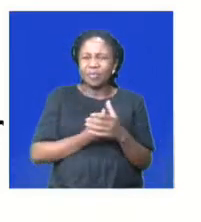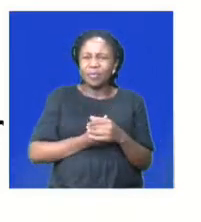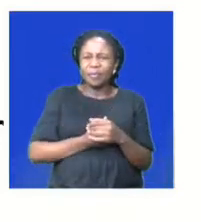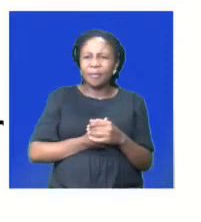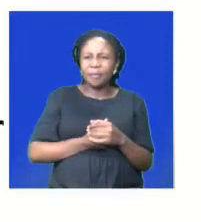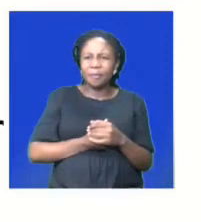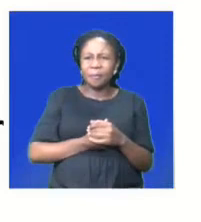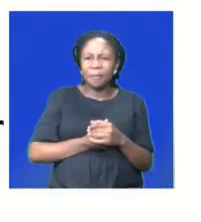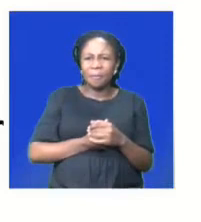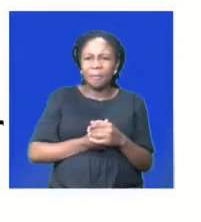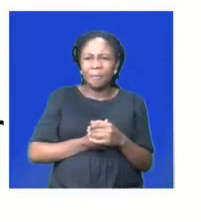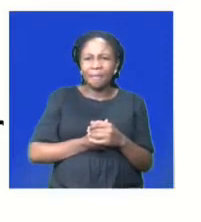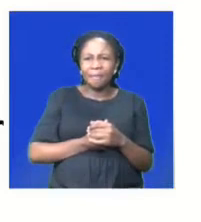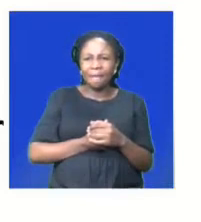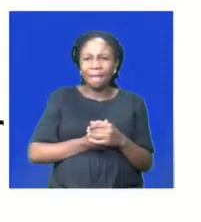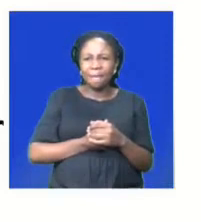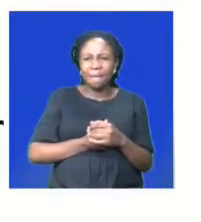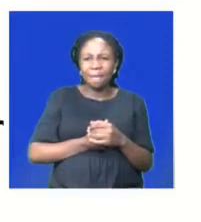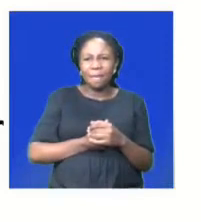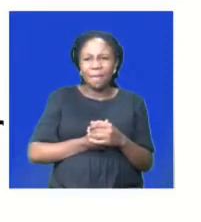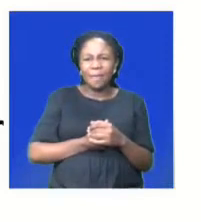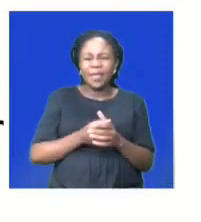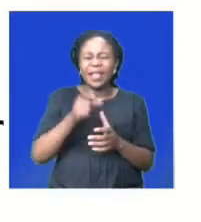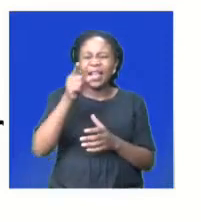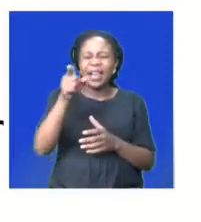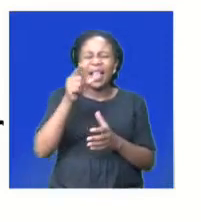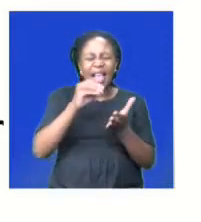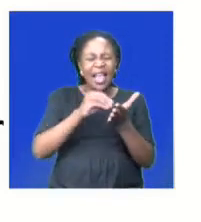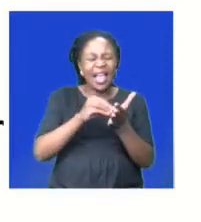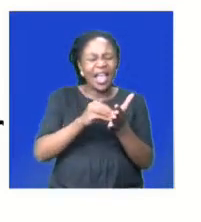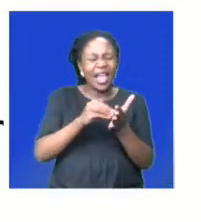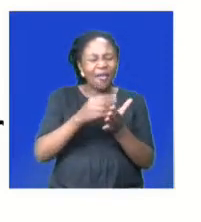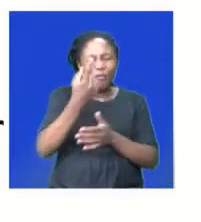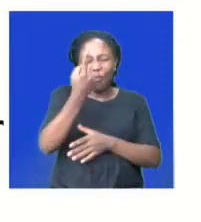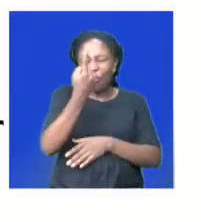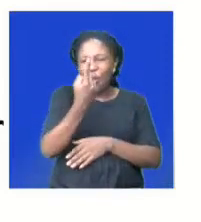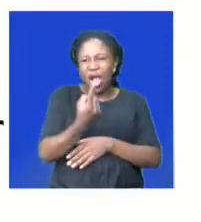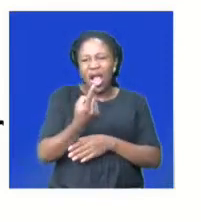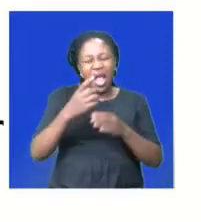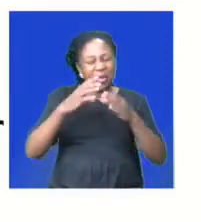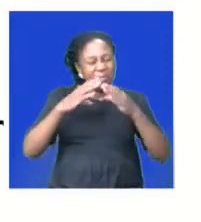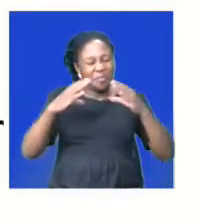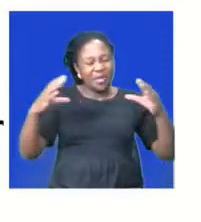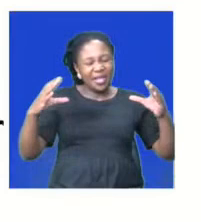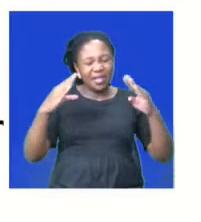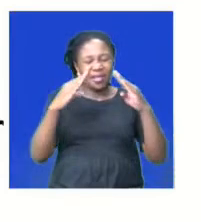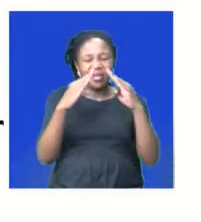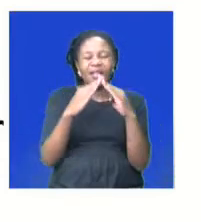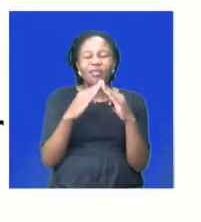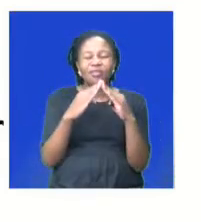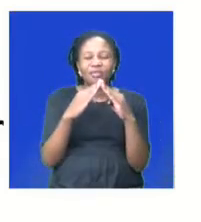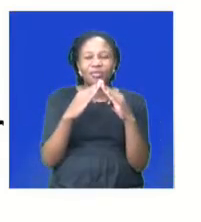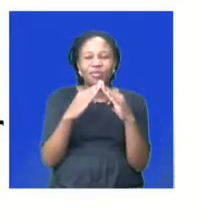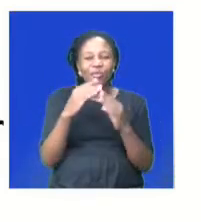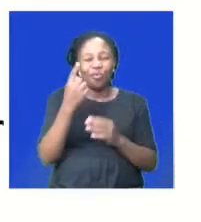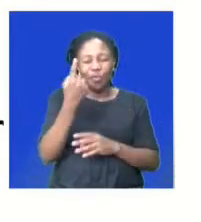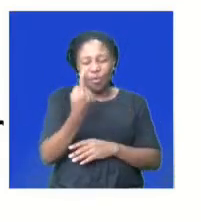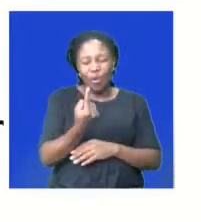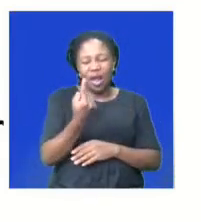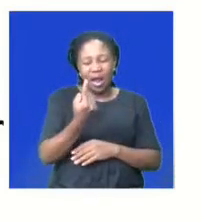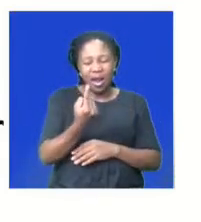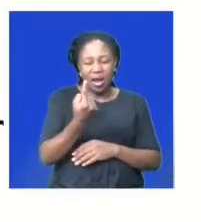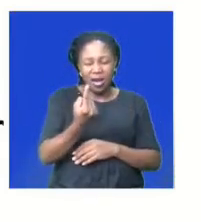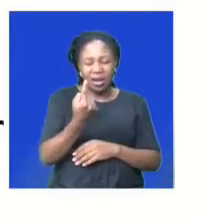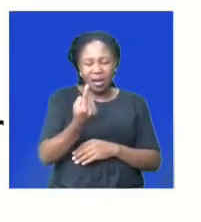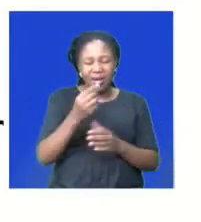only one big house. So usually in the township,